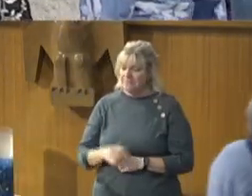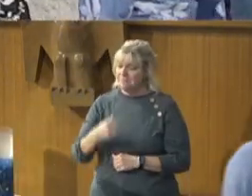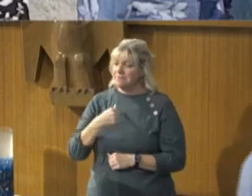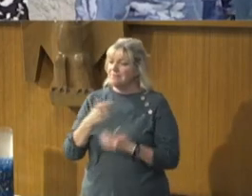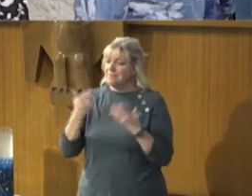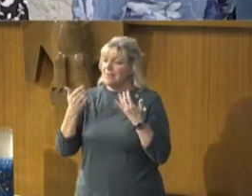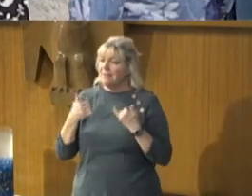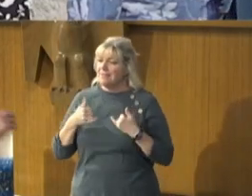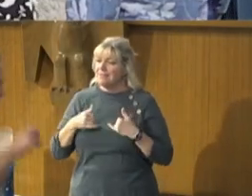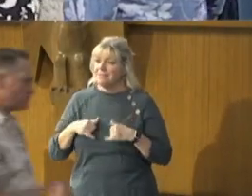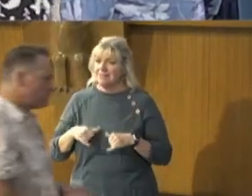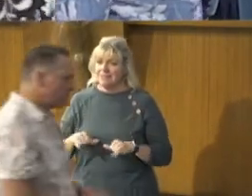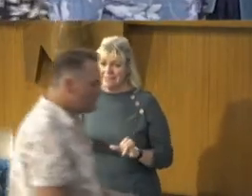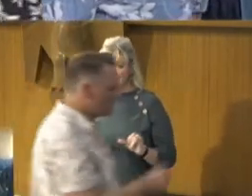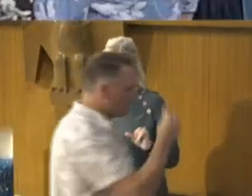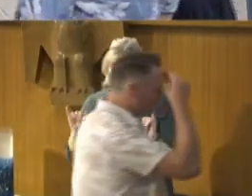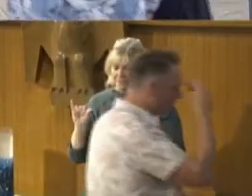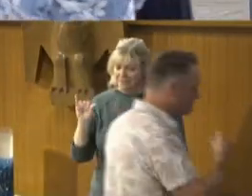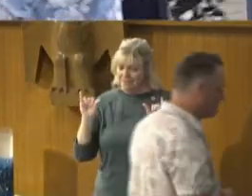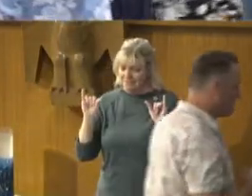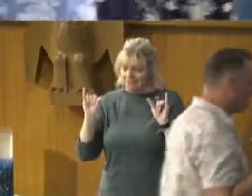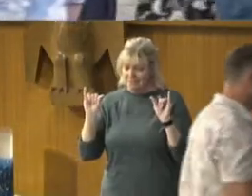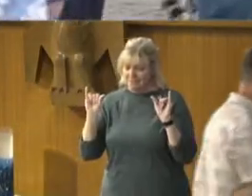I still